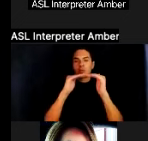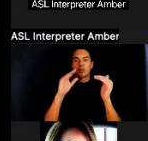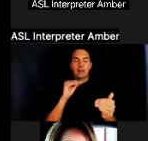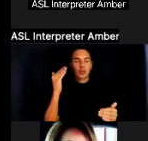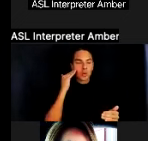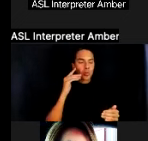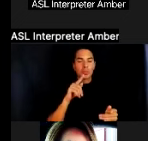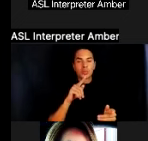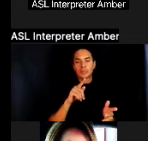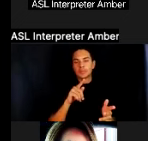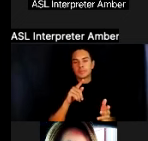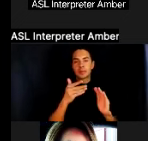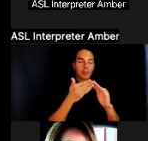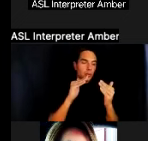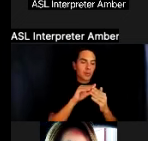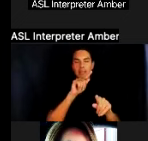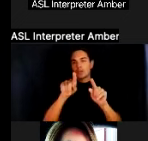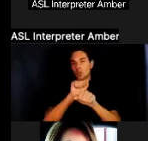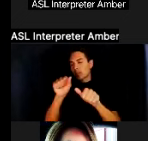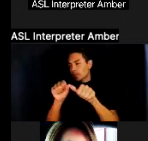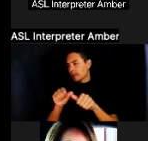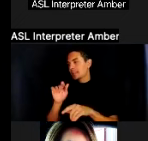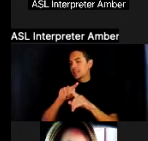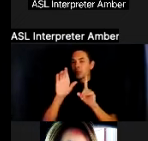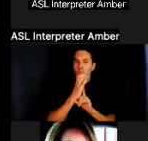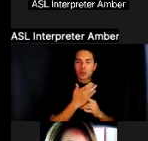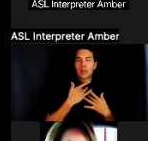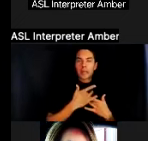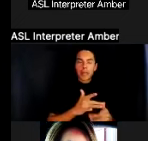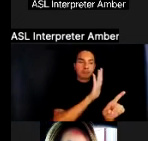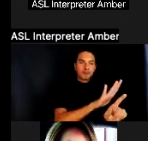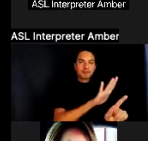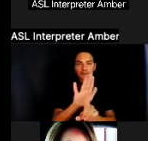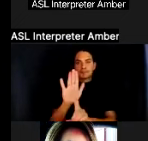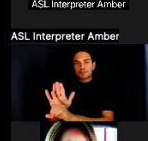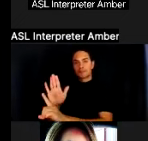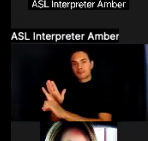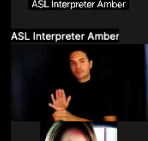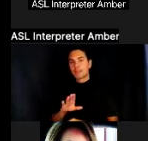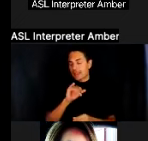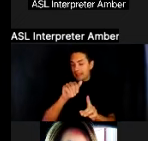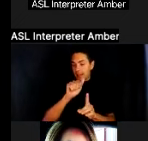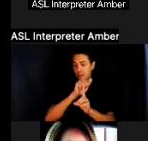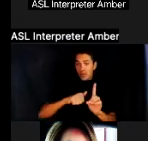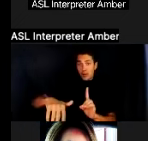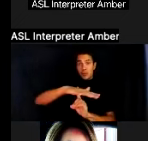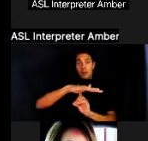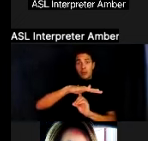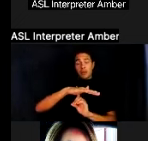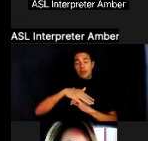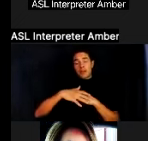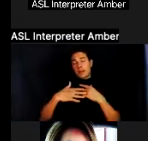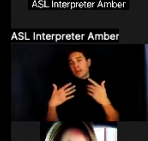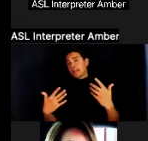different workplaces and just like the culture and sort of like environment. But